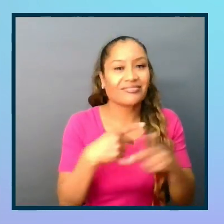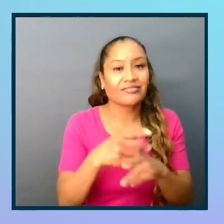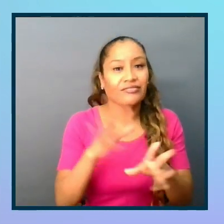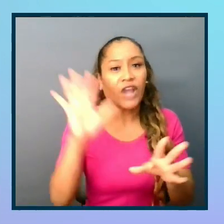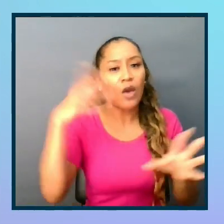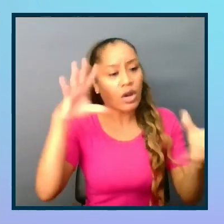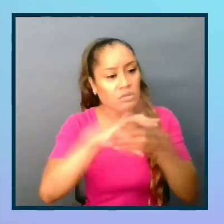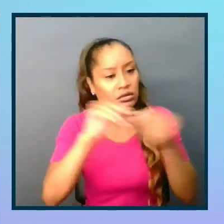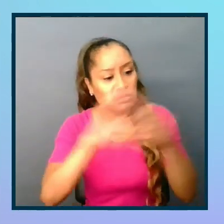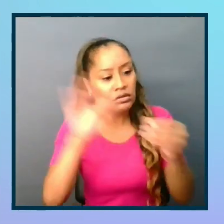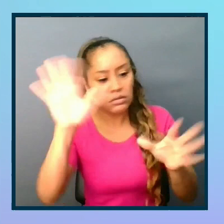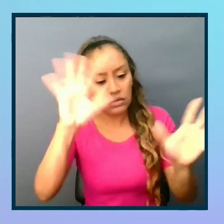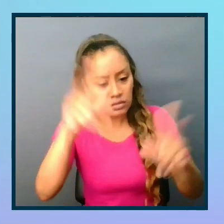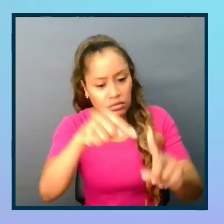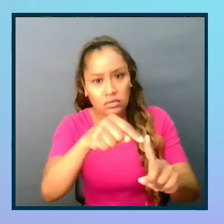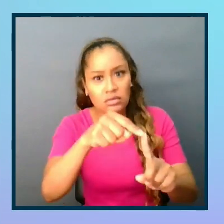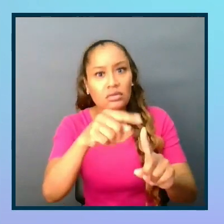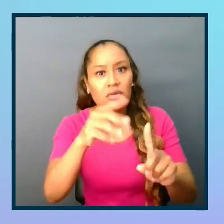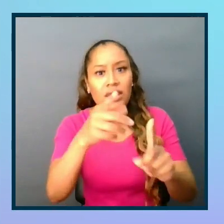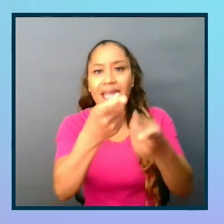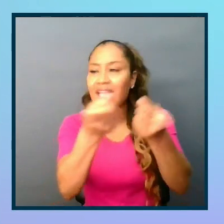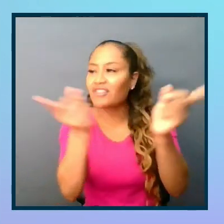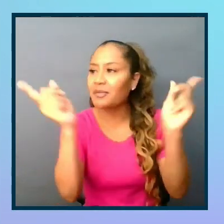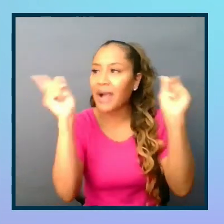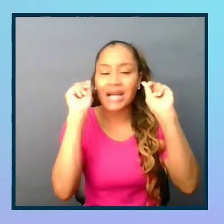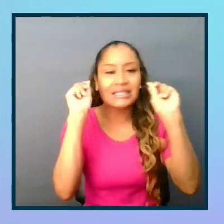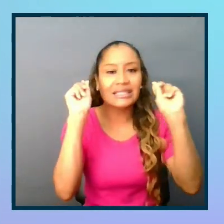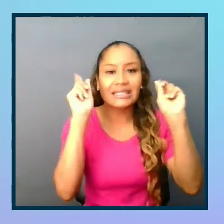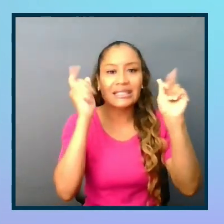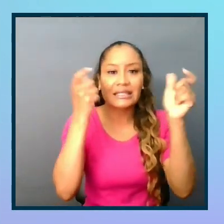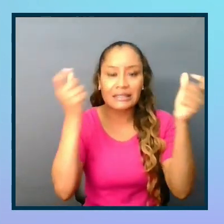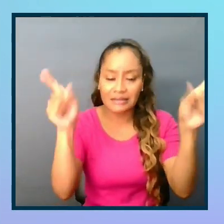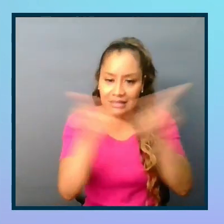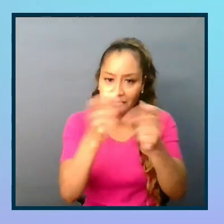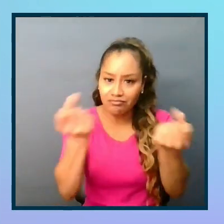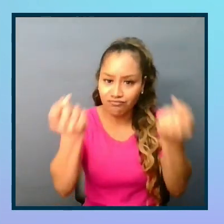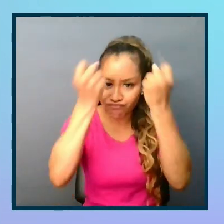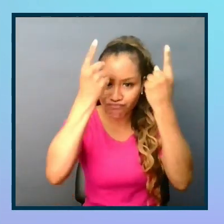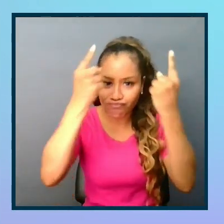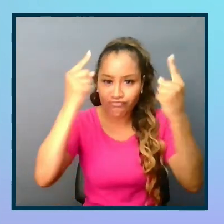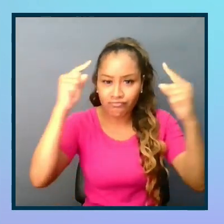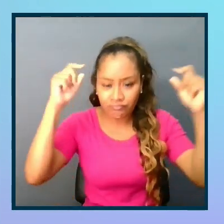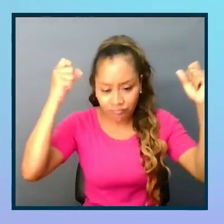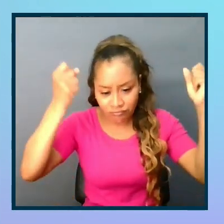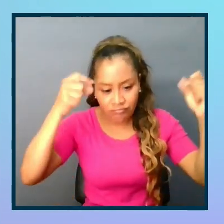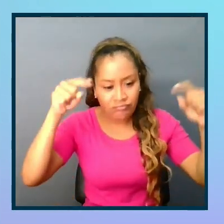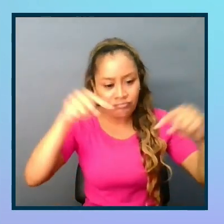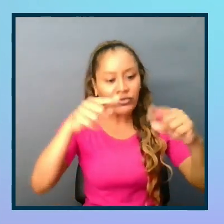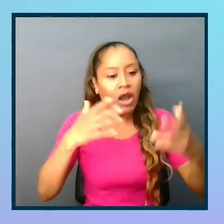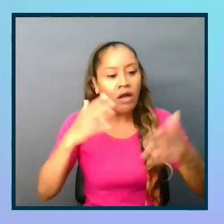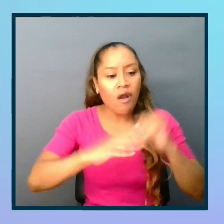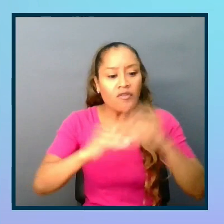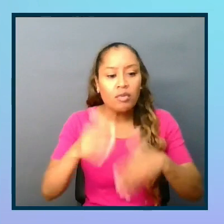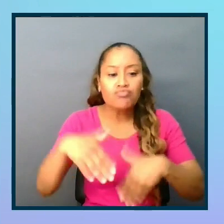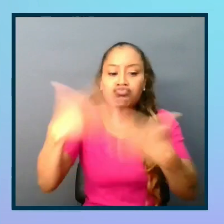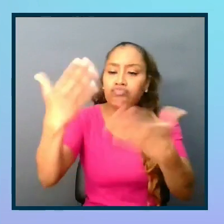and make sure that everyone's on the same page there, and that everyone feels comfortable bringing up whatever feedback they have.